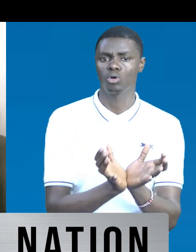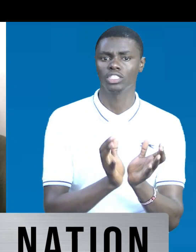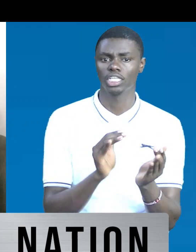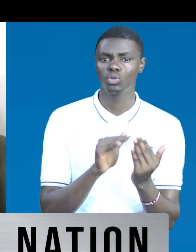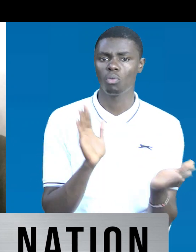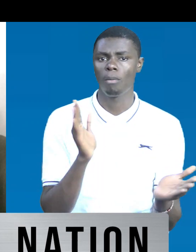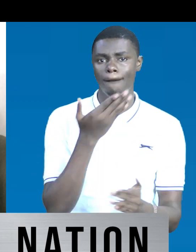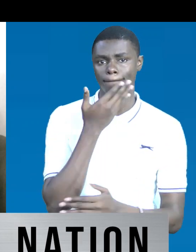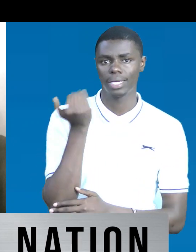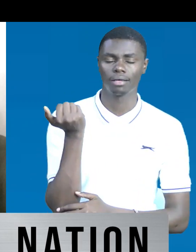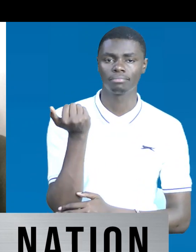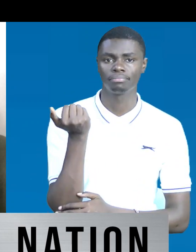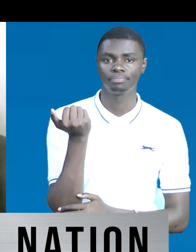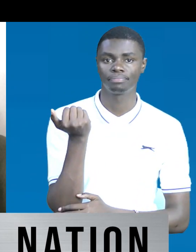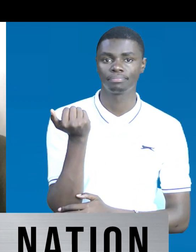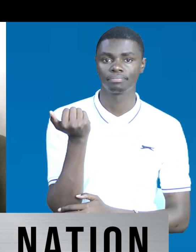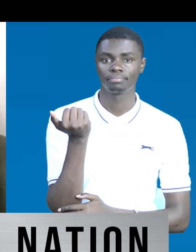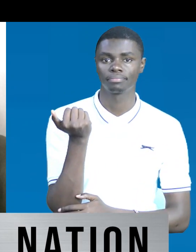more better